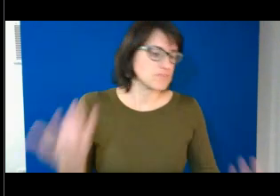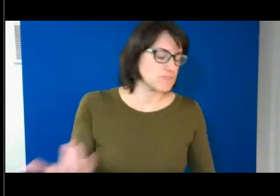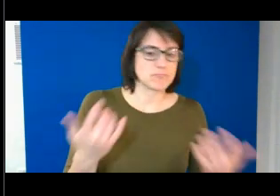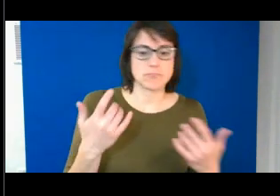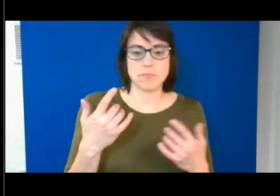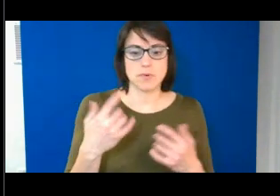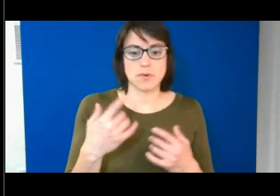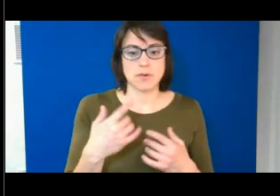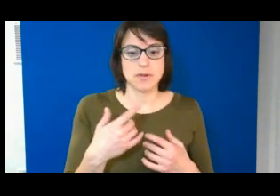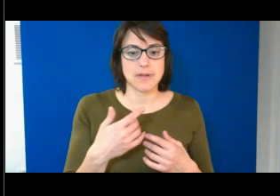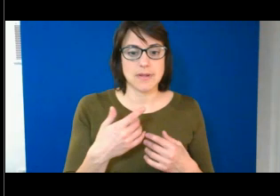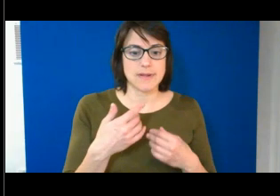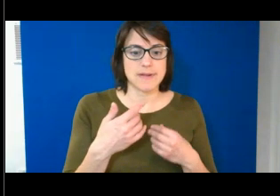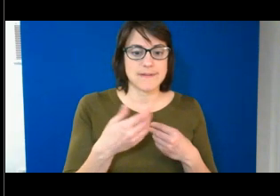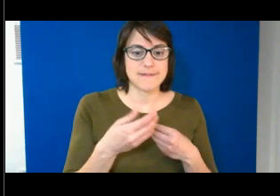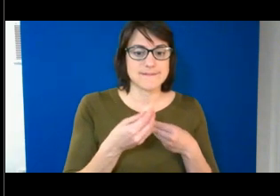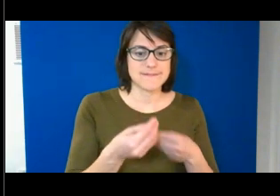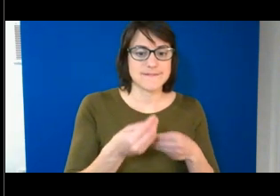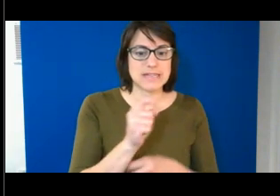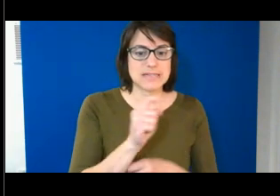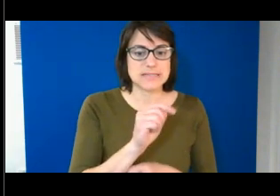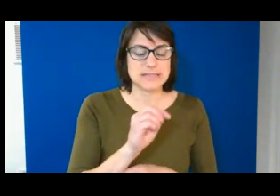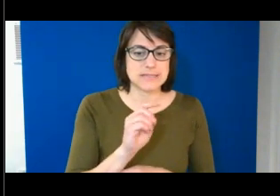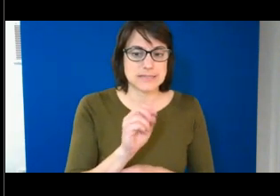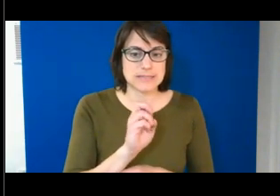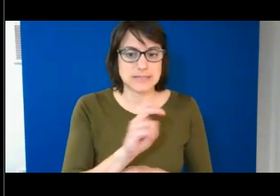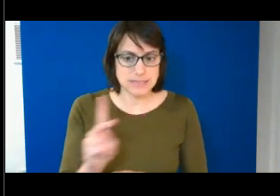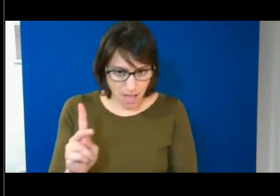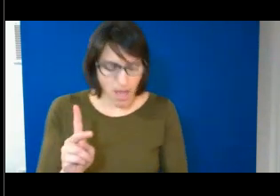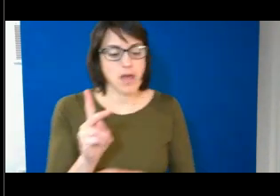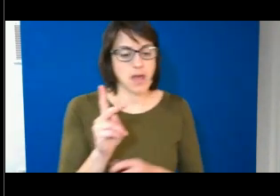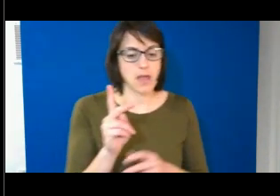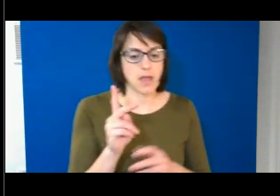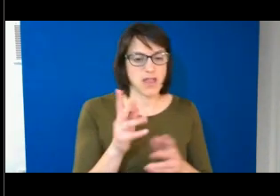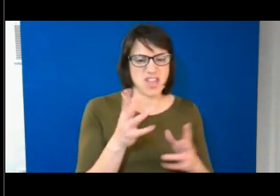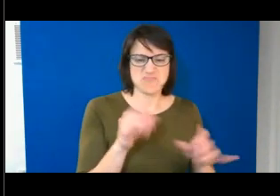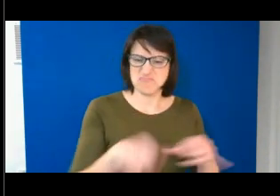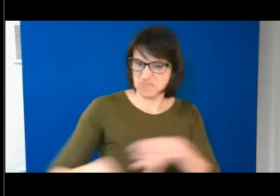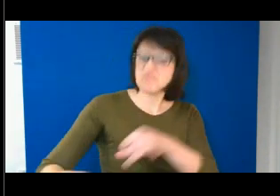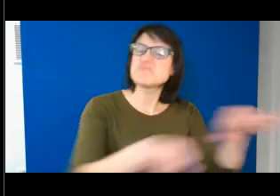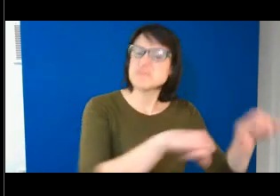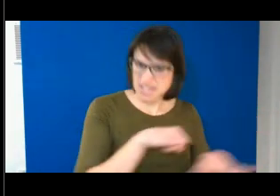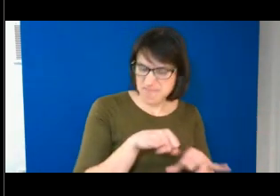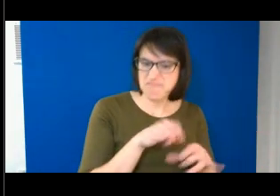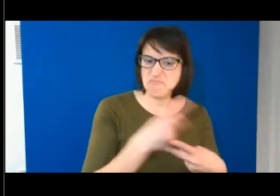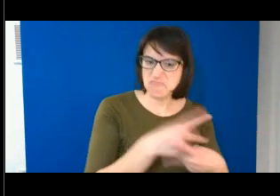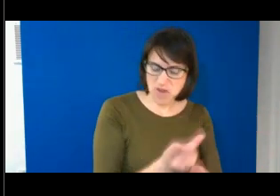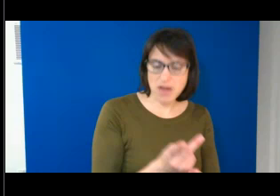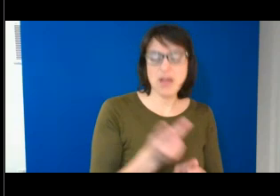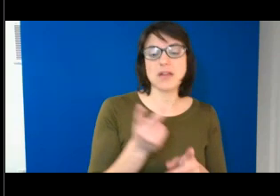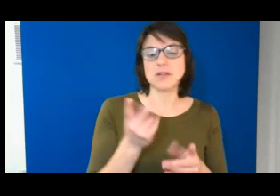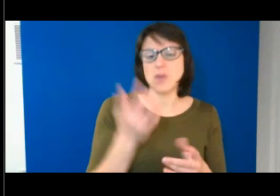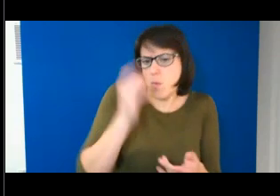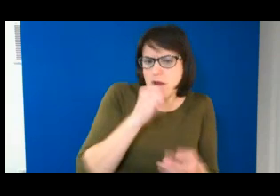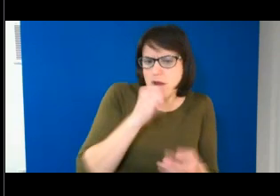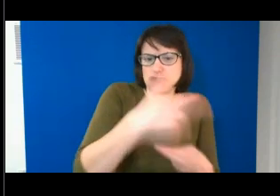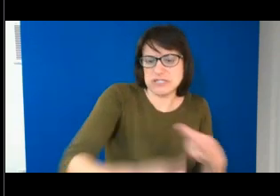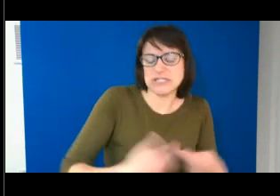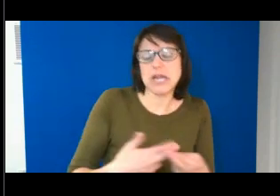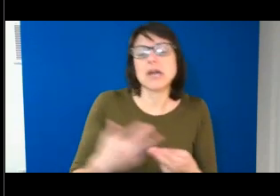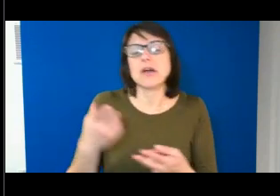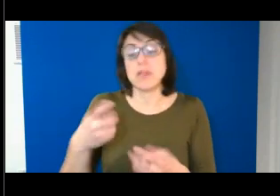a good quantity of it, why can't we recycle the plastic mulch? And it was really traced back to that high contamination level, mostly coming from the